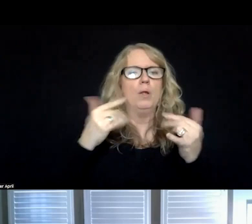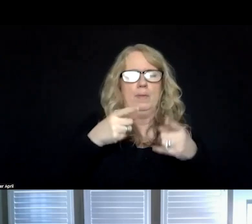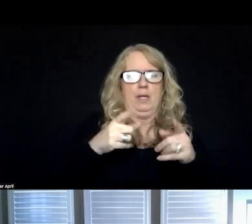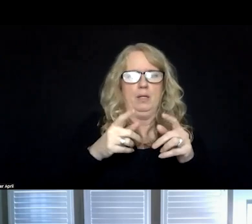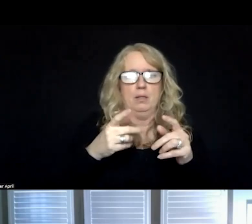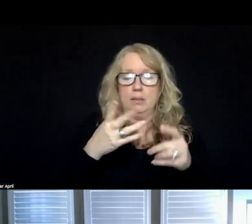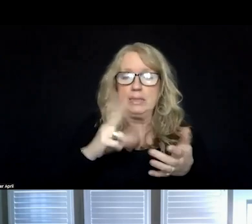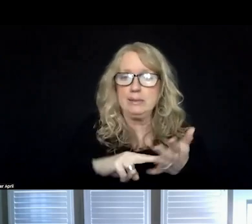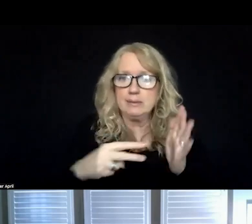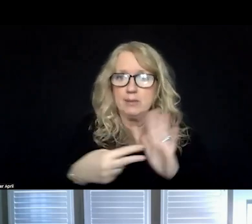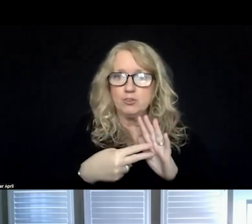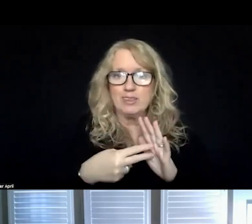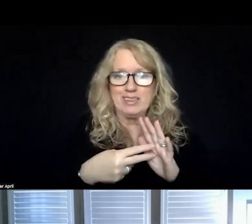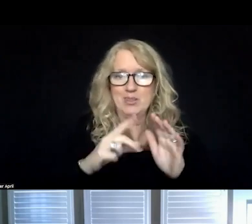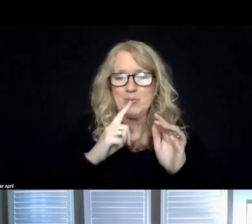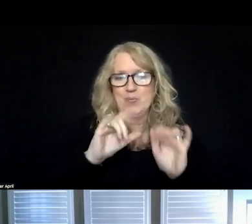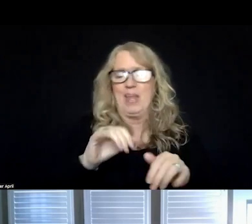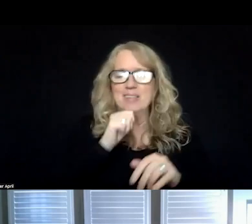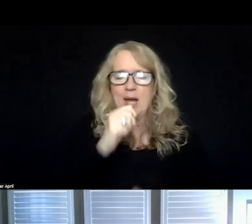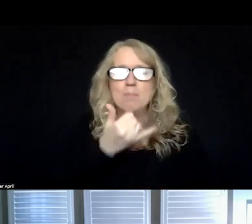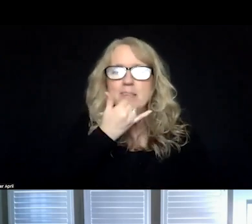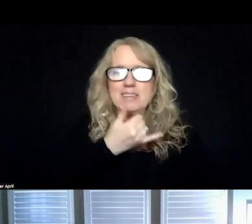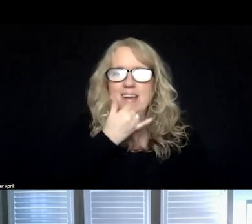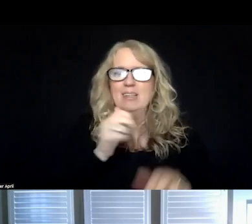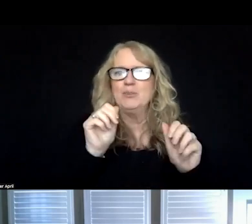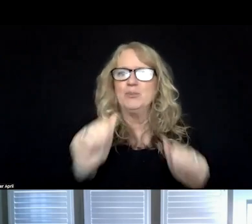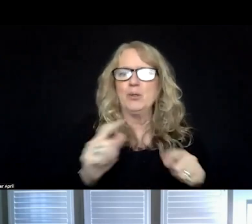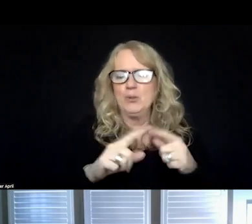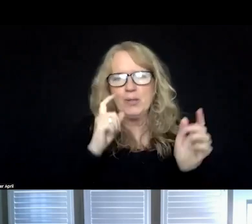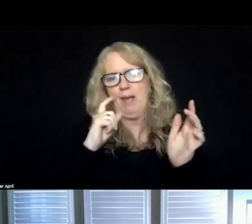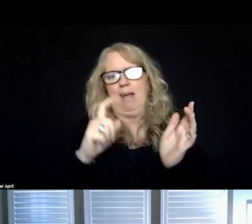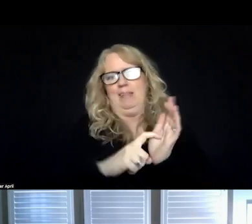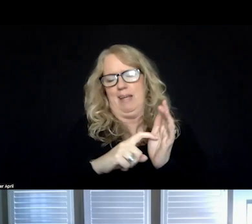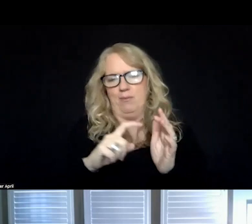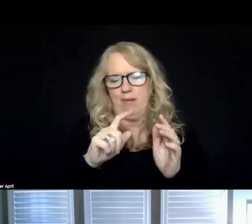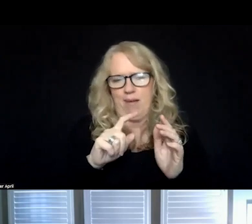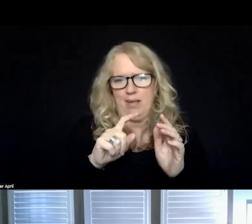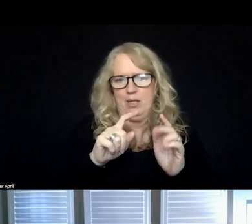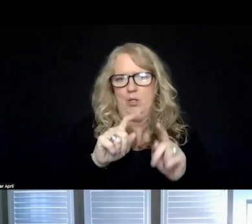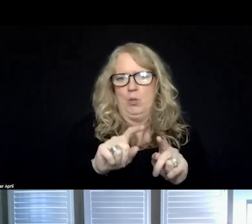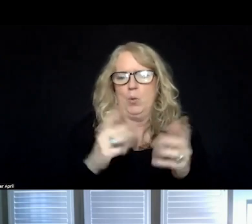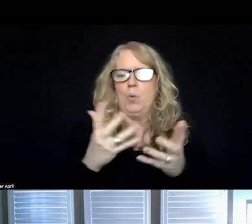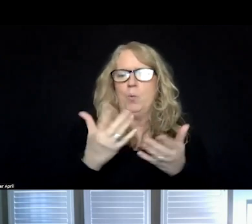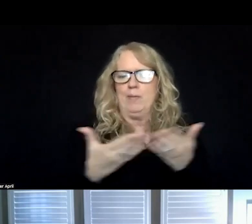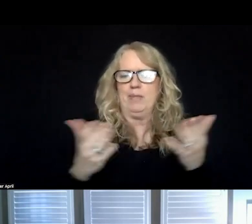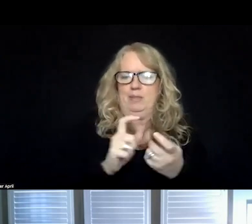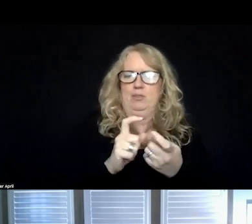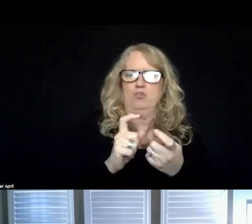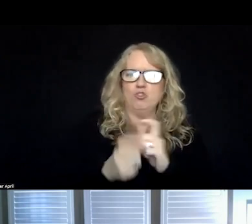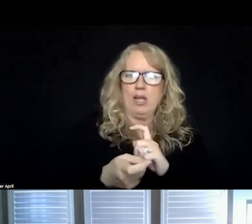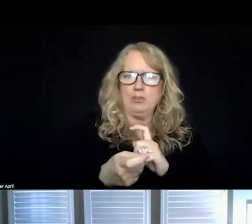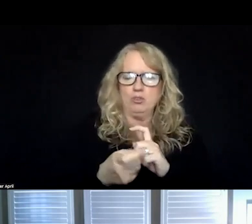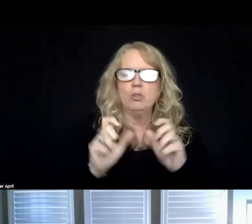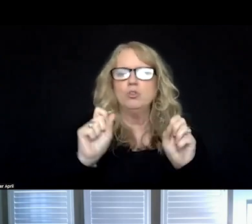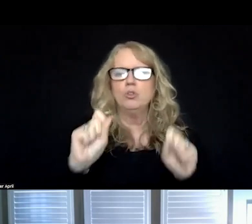that's intentionally, it's not a mistake, so you can easily identify what things are being changed, so you